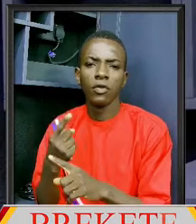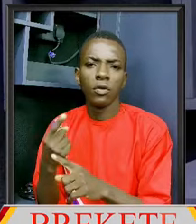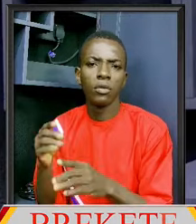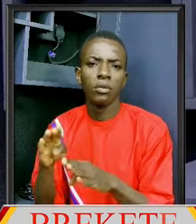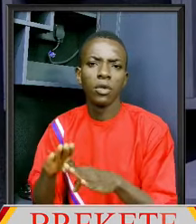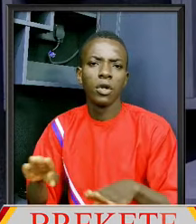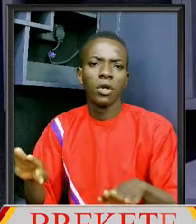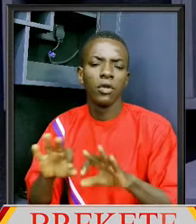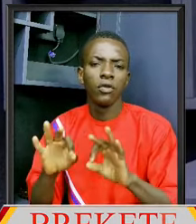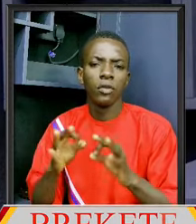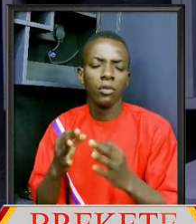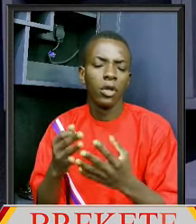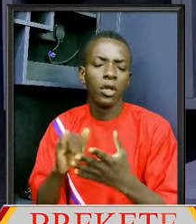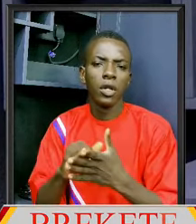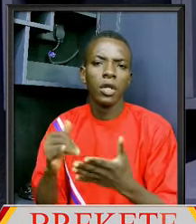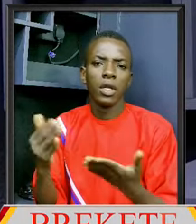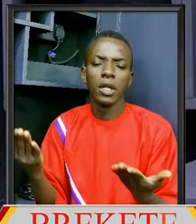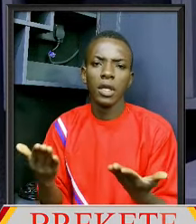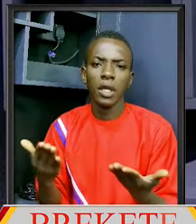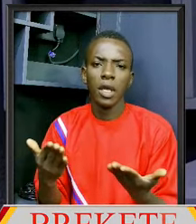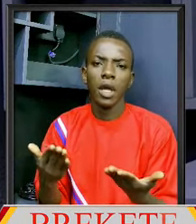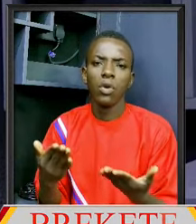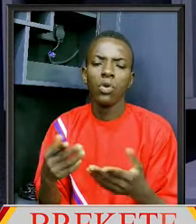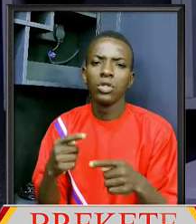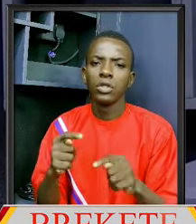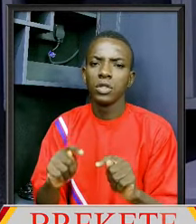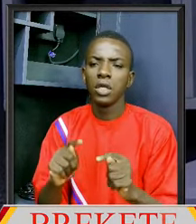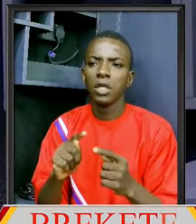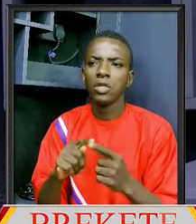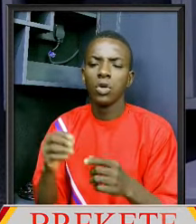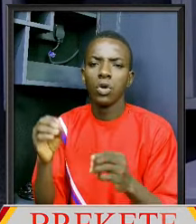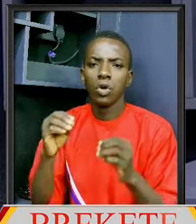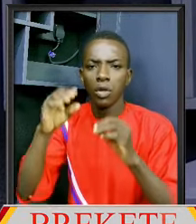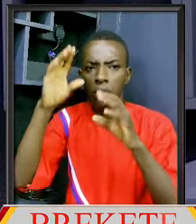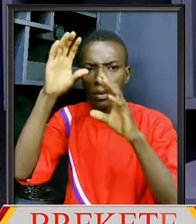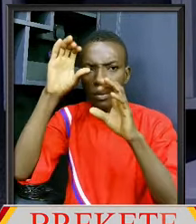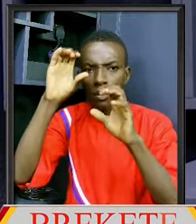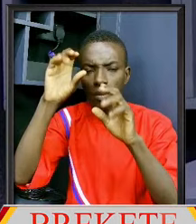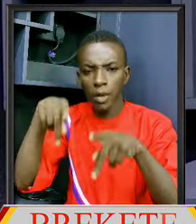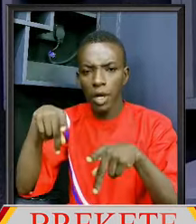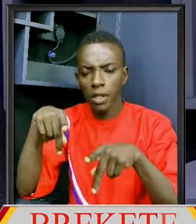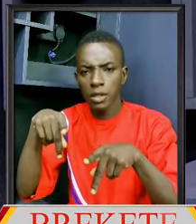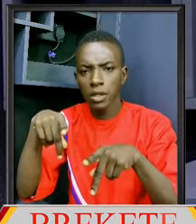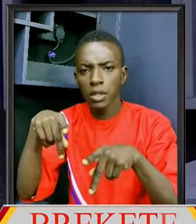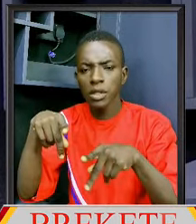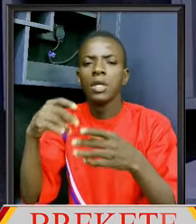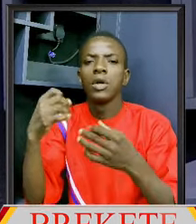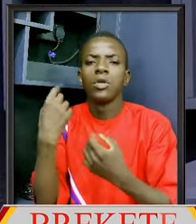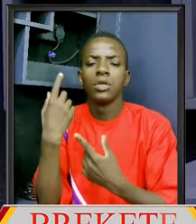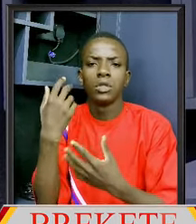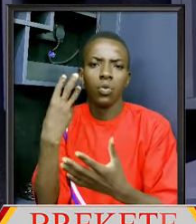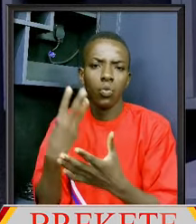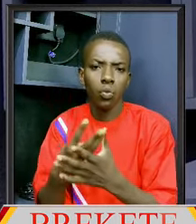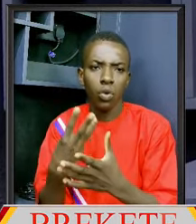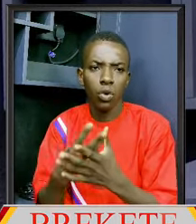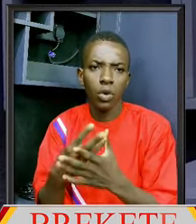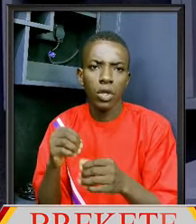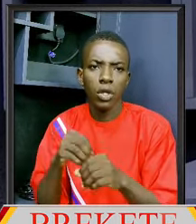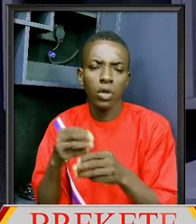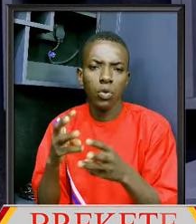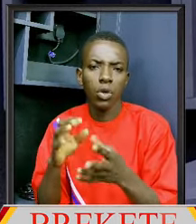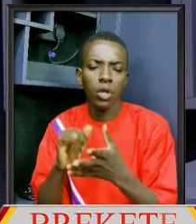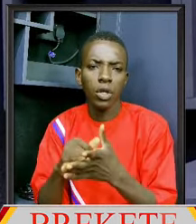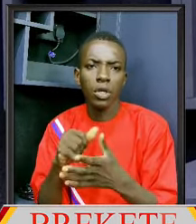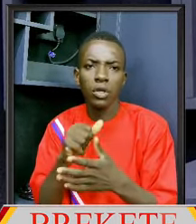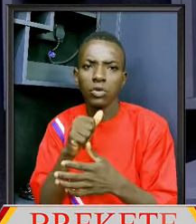break it, a family. We be say, here, we they try and make ordinary person understand well in a way